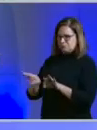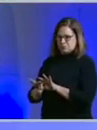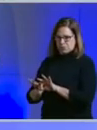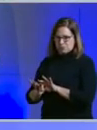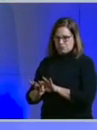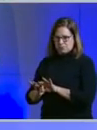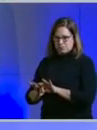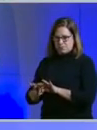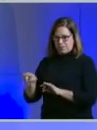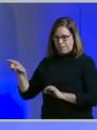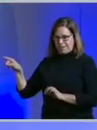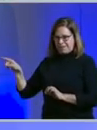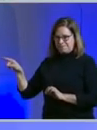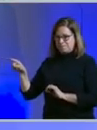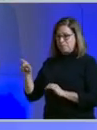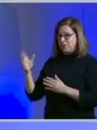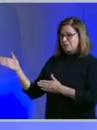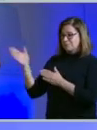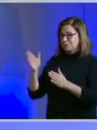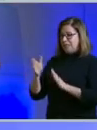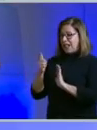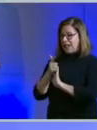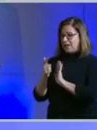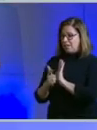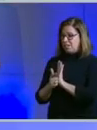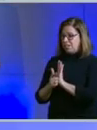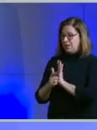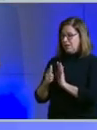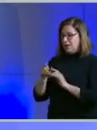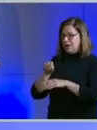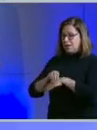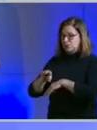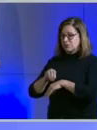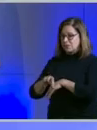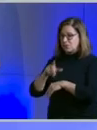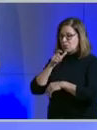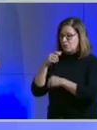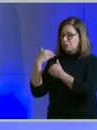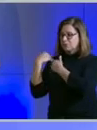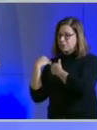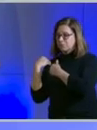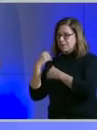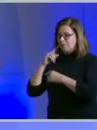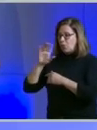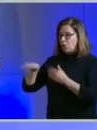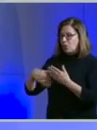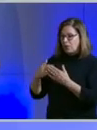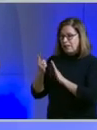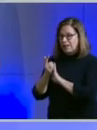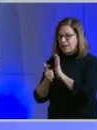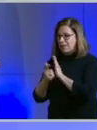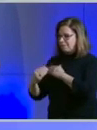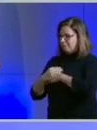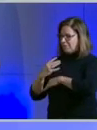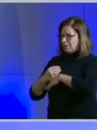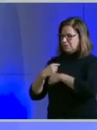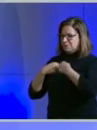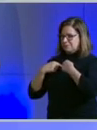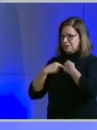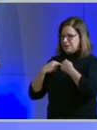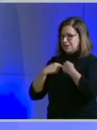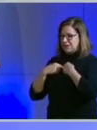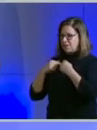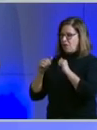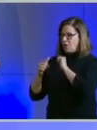mayor's legal counsel, who is responsible for legal advice to the mayor and all executive